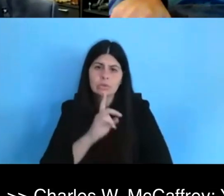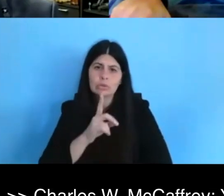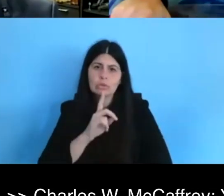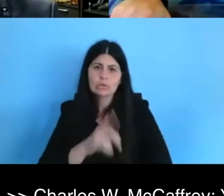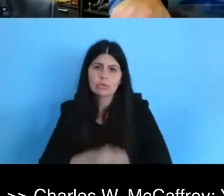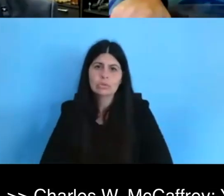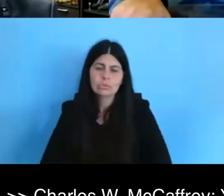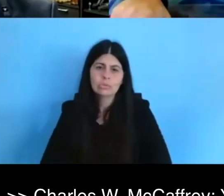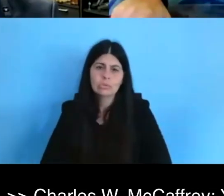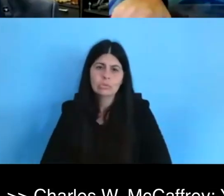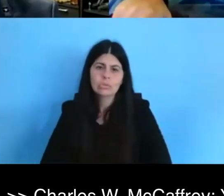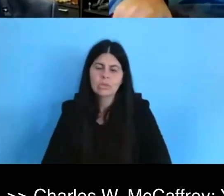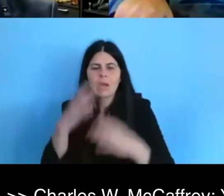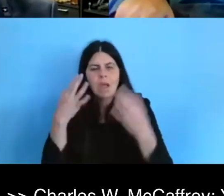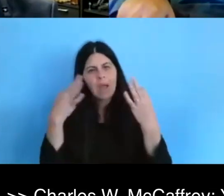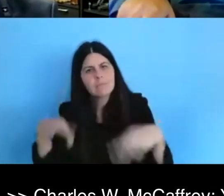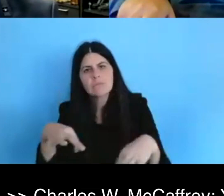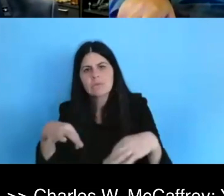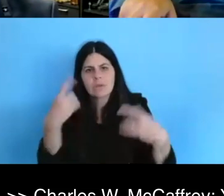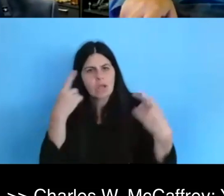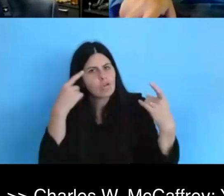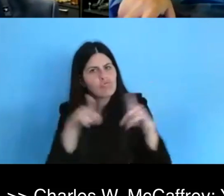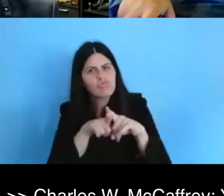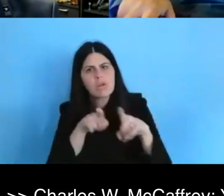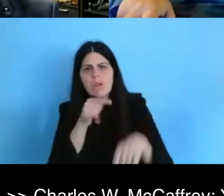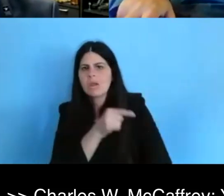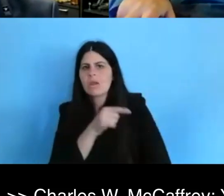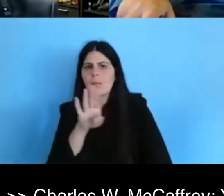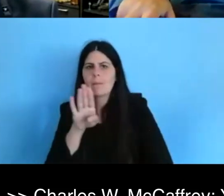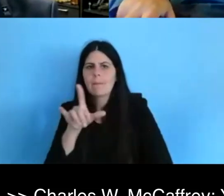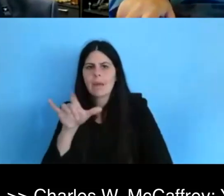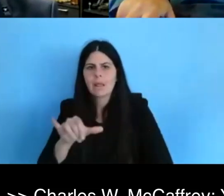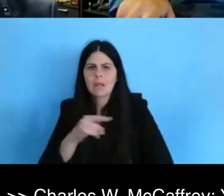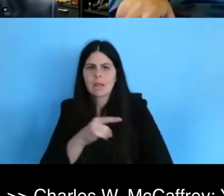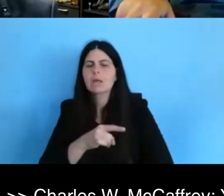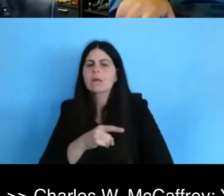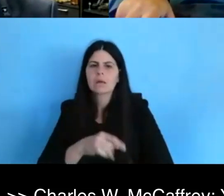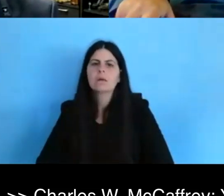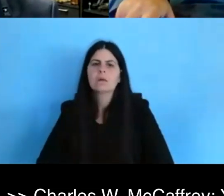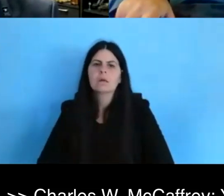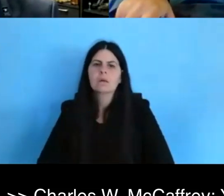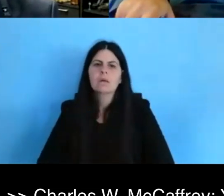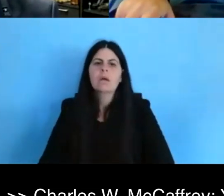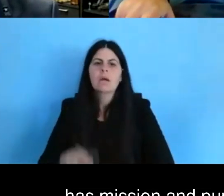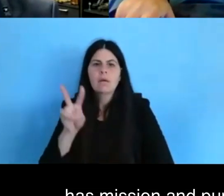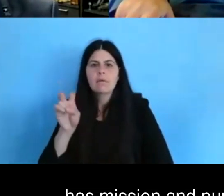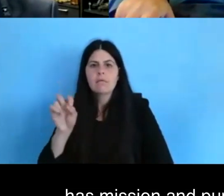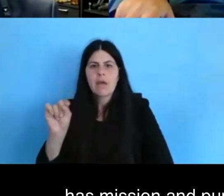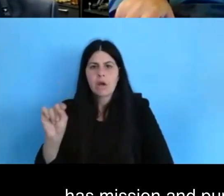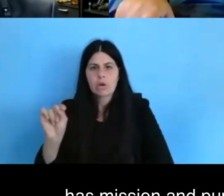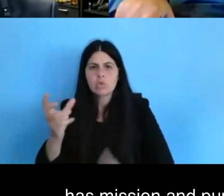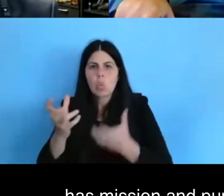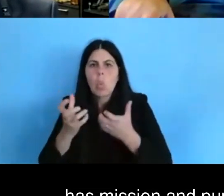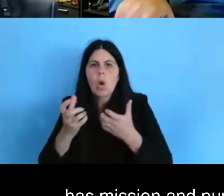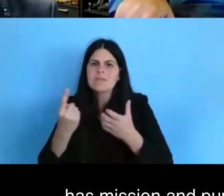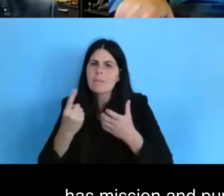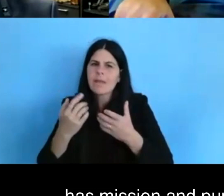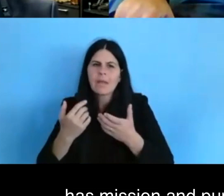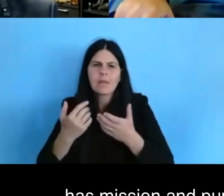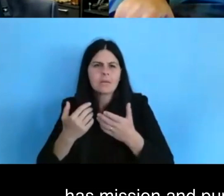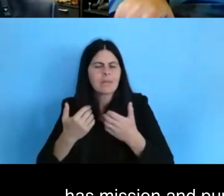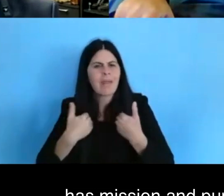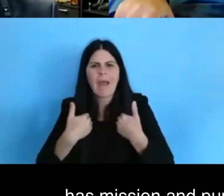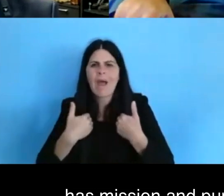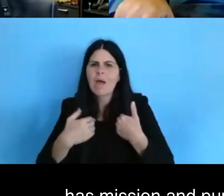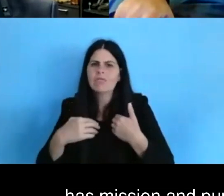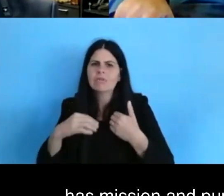So absolutely concur with Billy. Veterans want something that has mission and